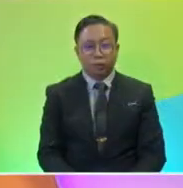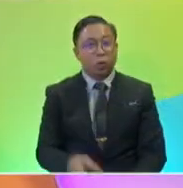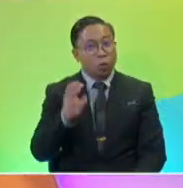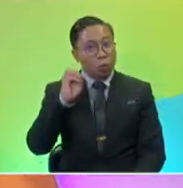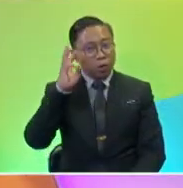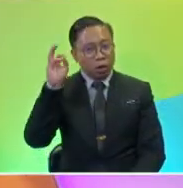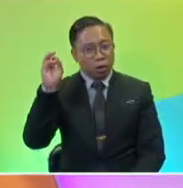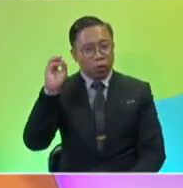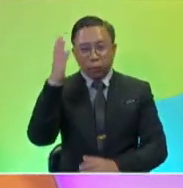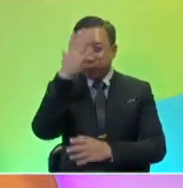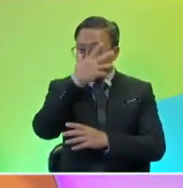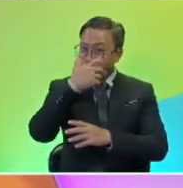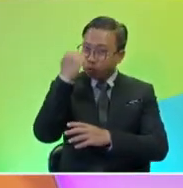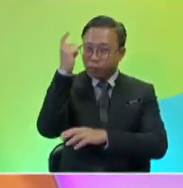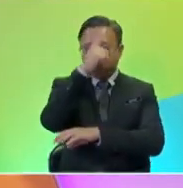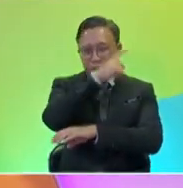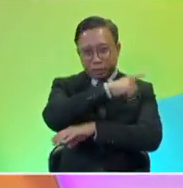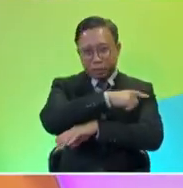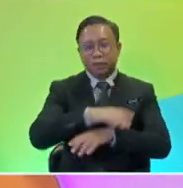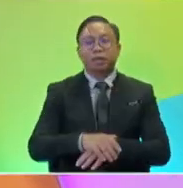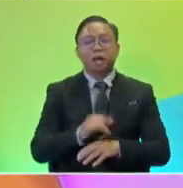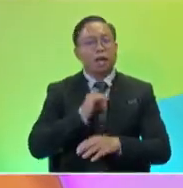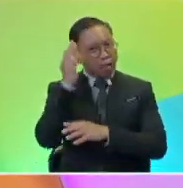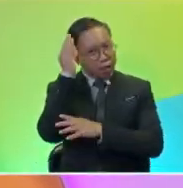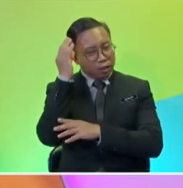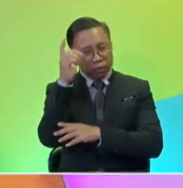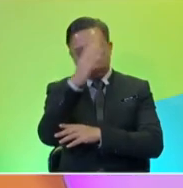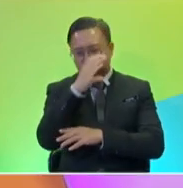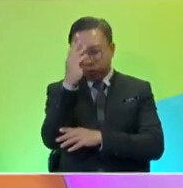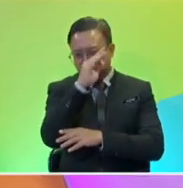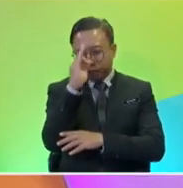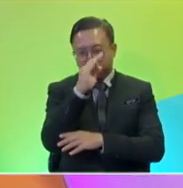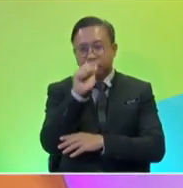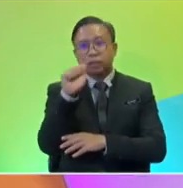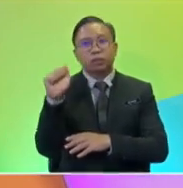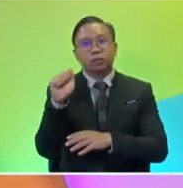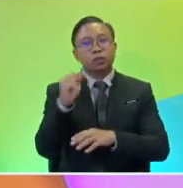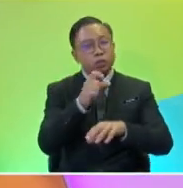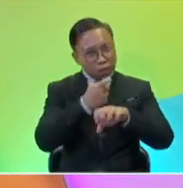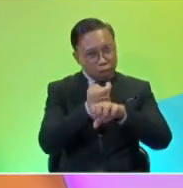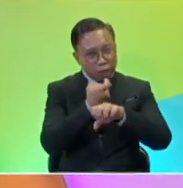Wow, it's a beautiful day. I think I would like to look for shells.